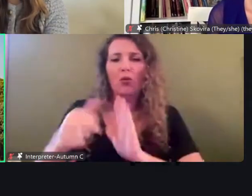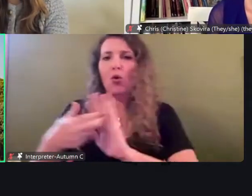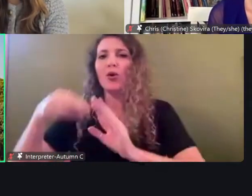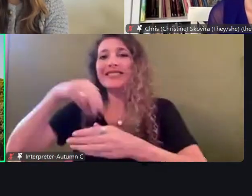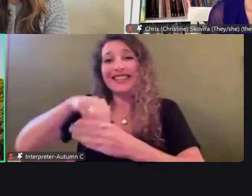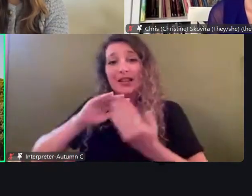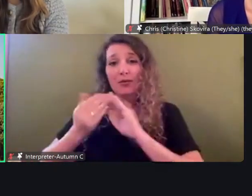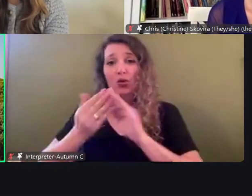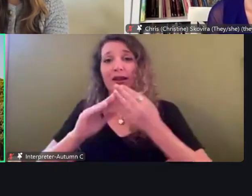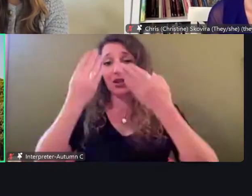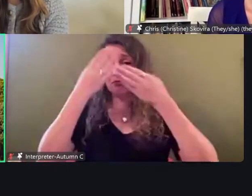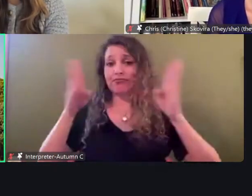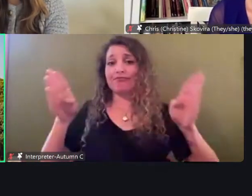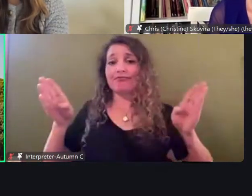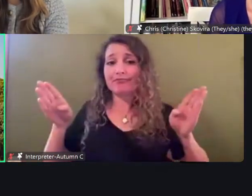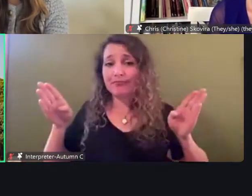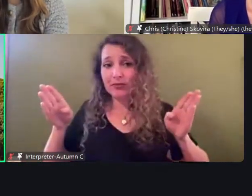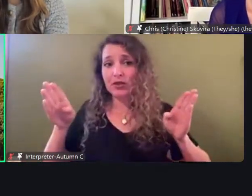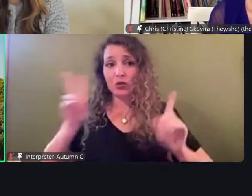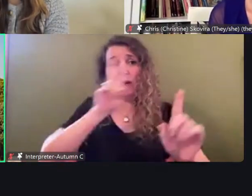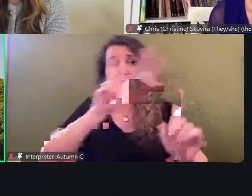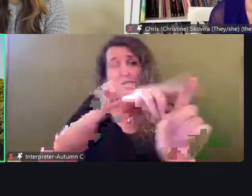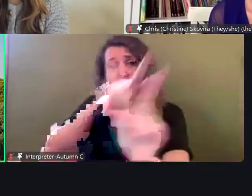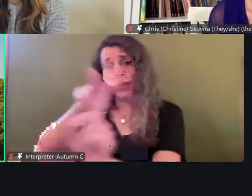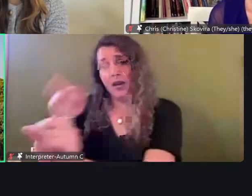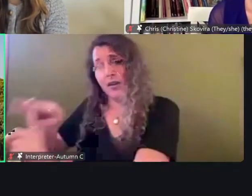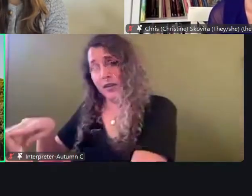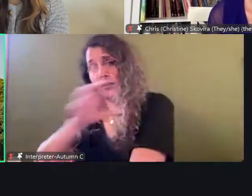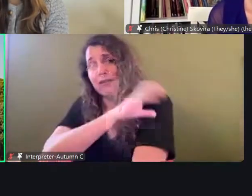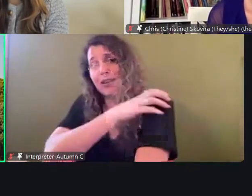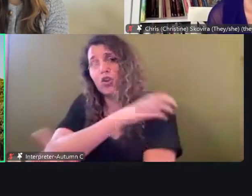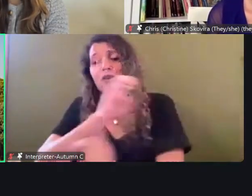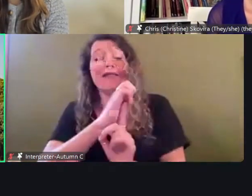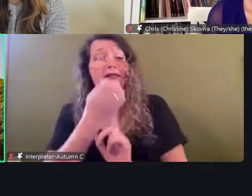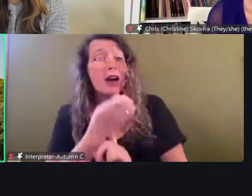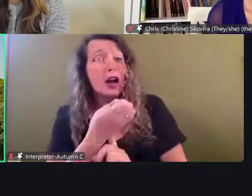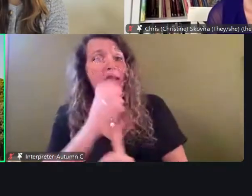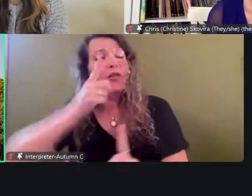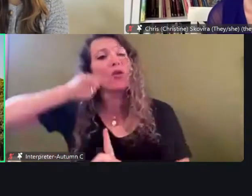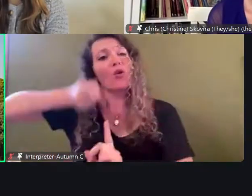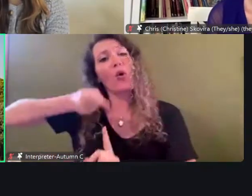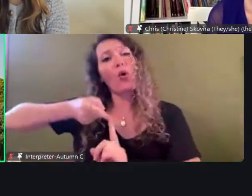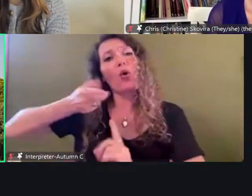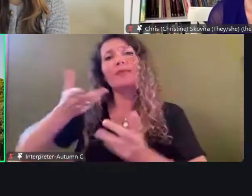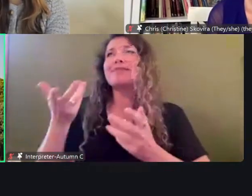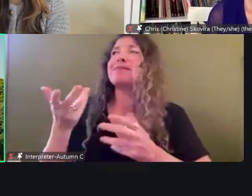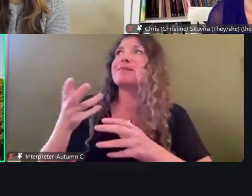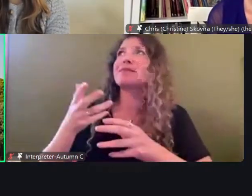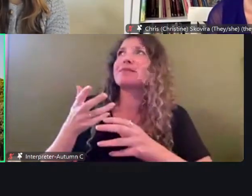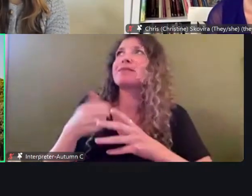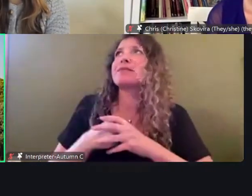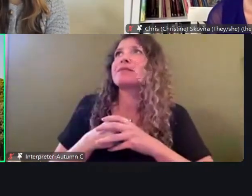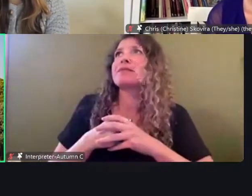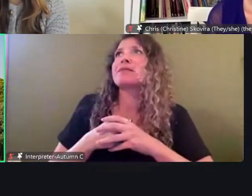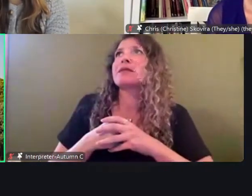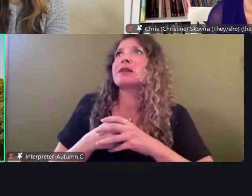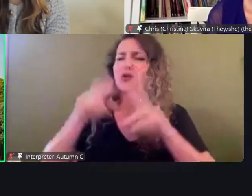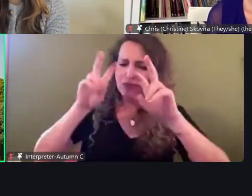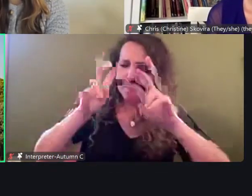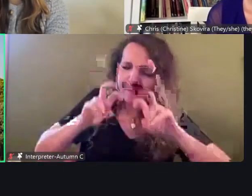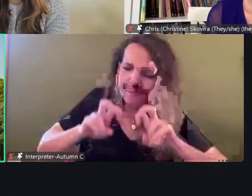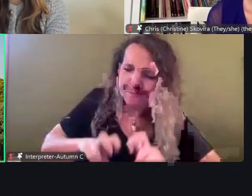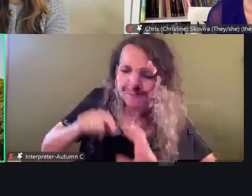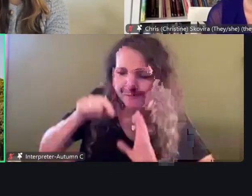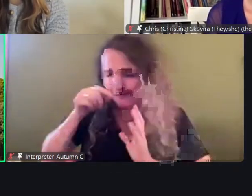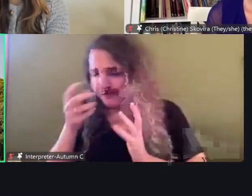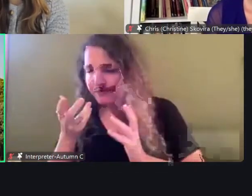generalize it to the clinical environment and their observations. And so the goal is to really have them unpack those sorts of things. We do